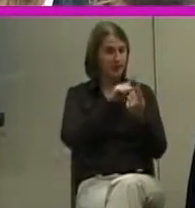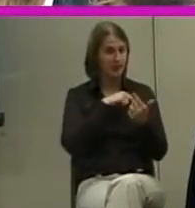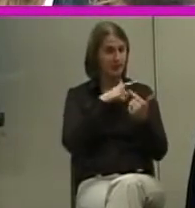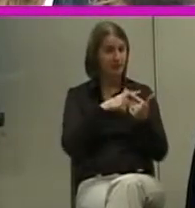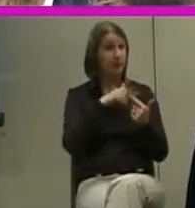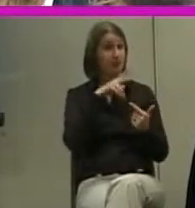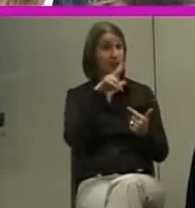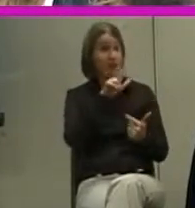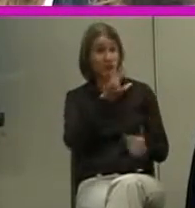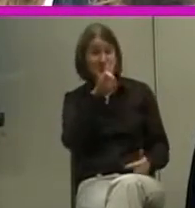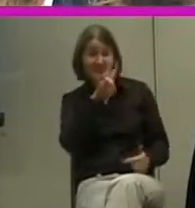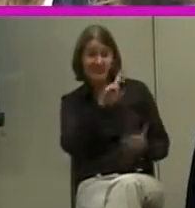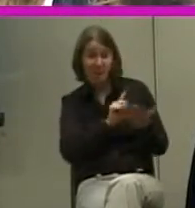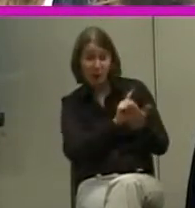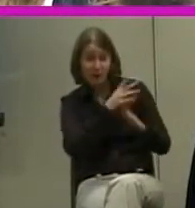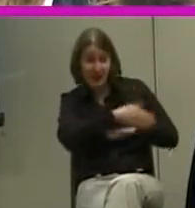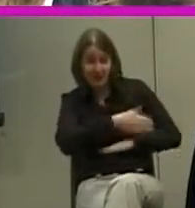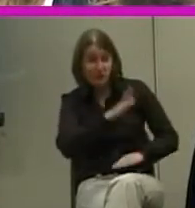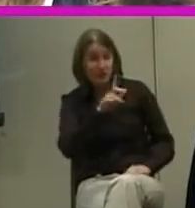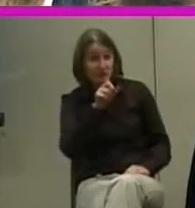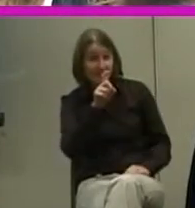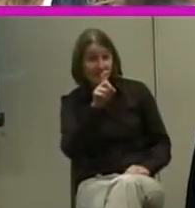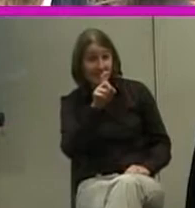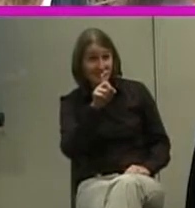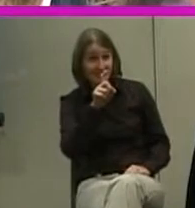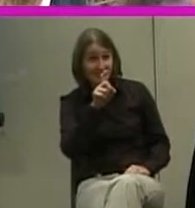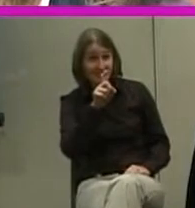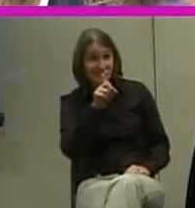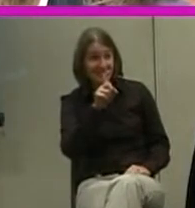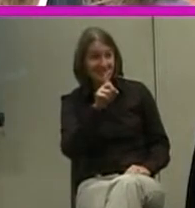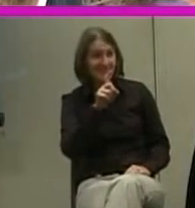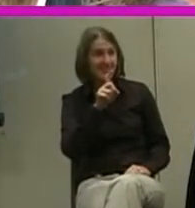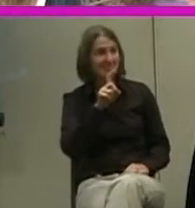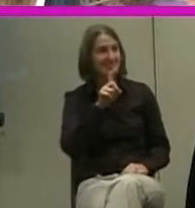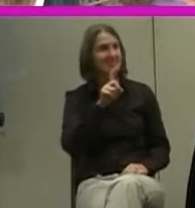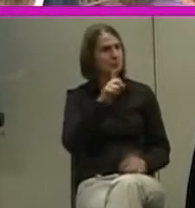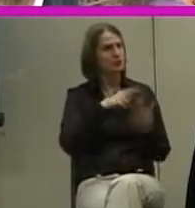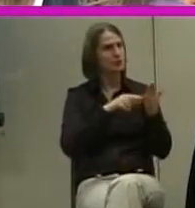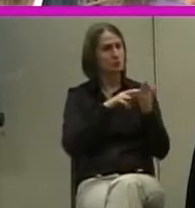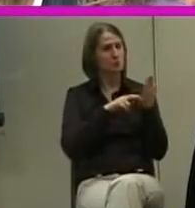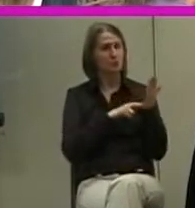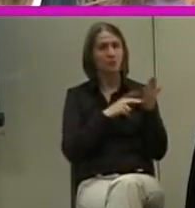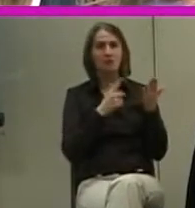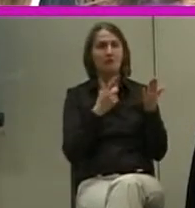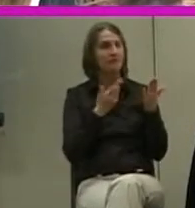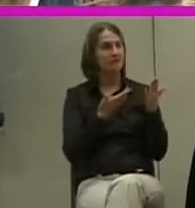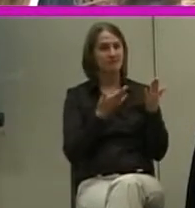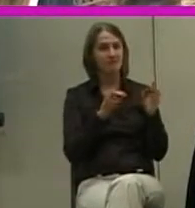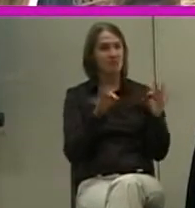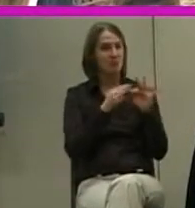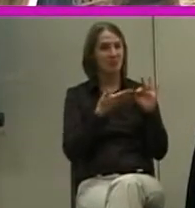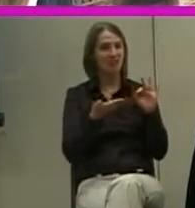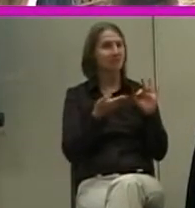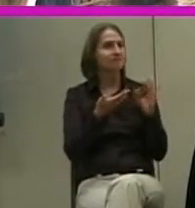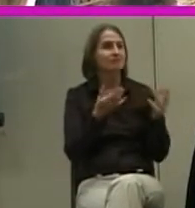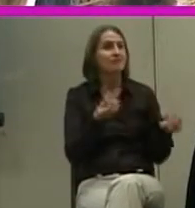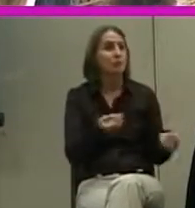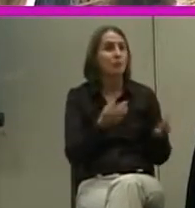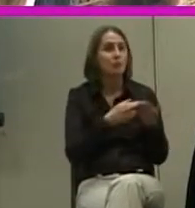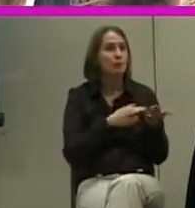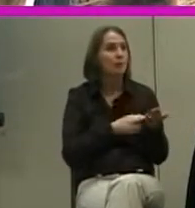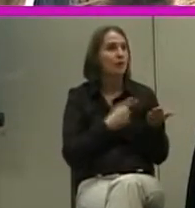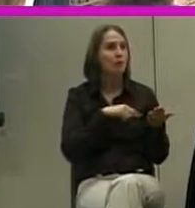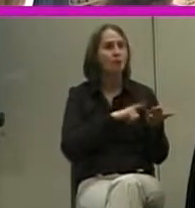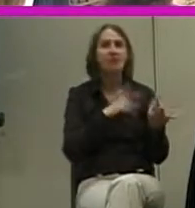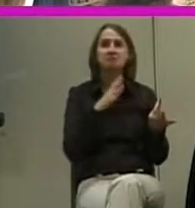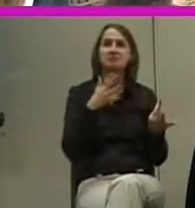least 37 hours thereafter. You see, the thing is, there isn't a rule. We all get by